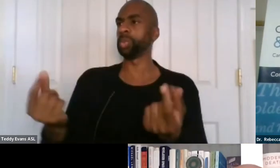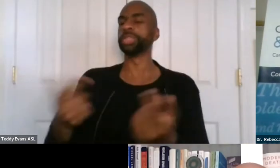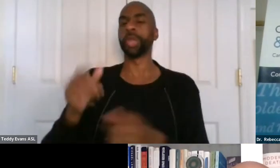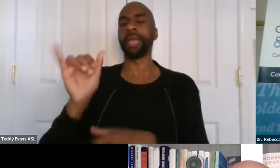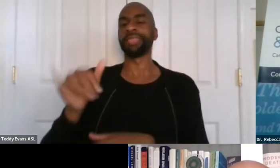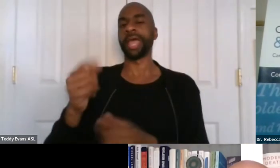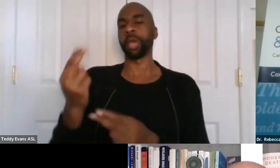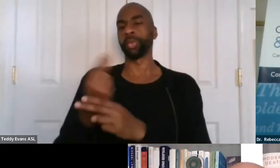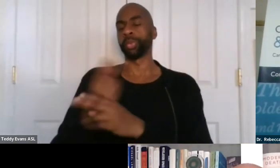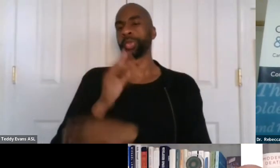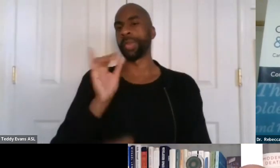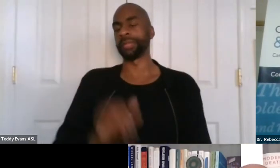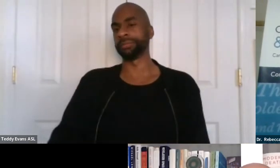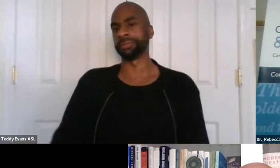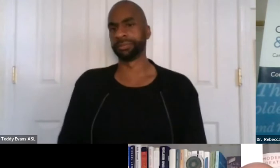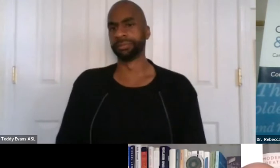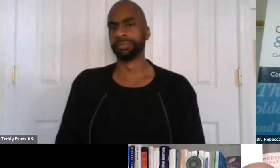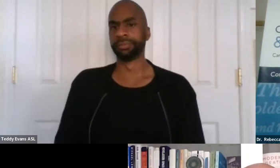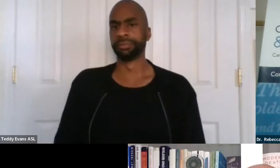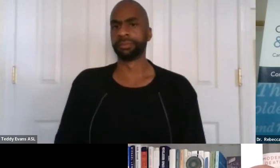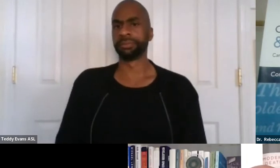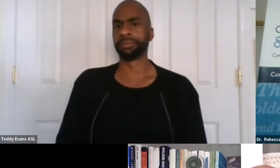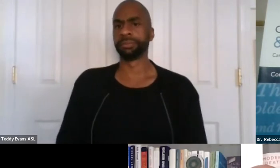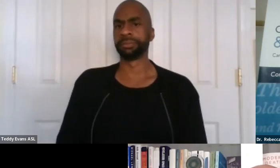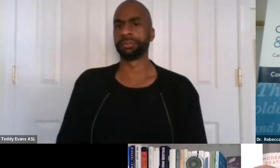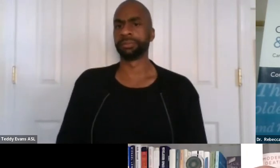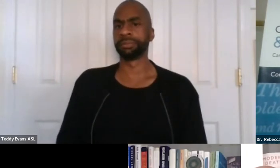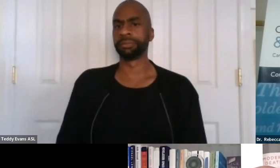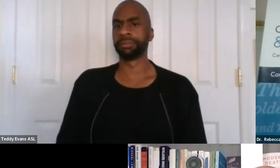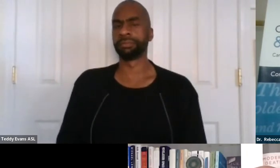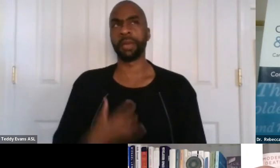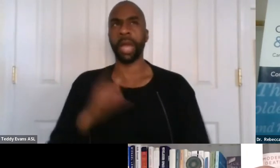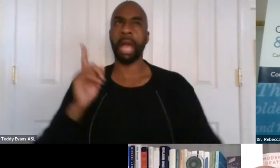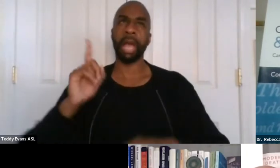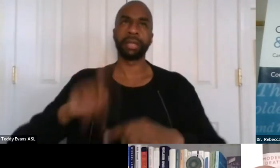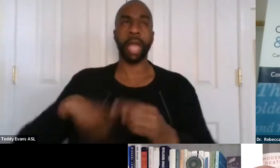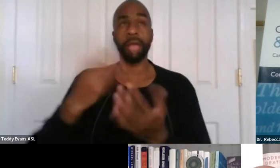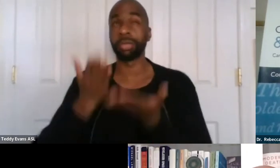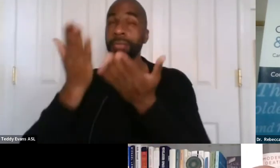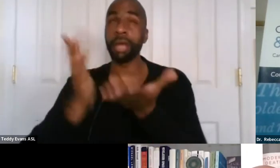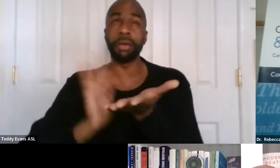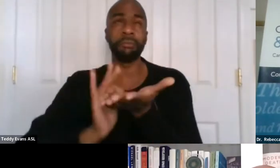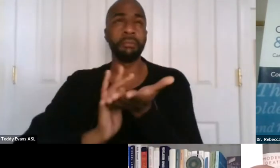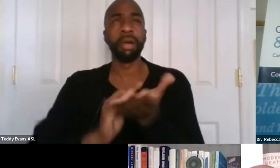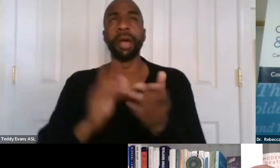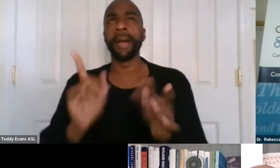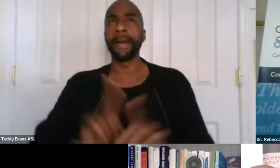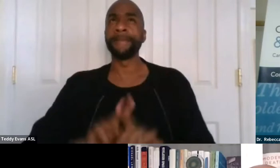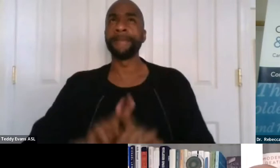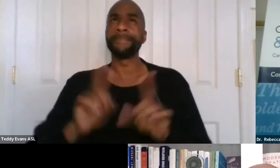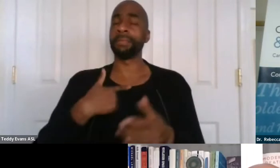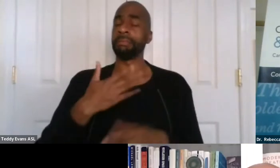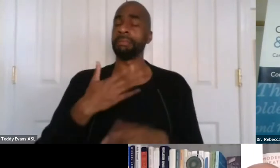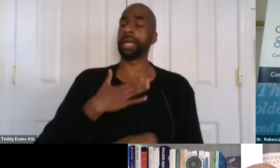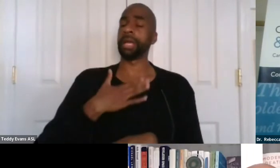I can't really make a sort of medical recommendation, but for me, the best advice that I got, and again, I